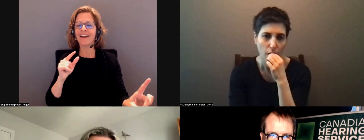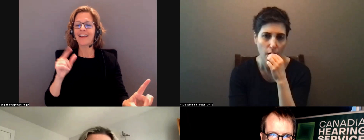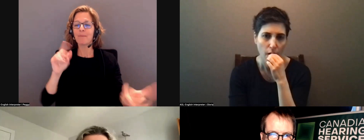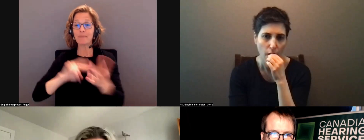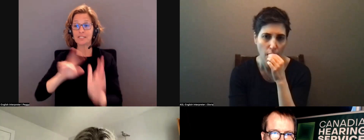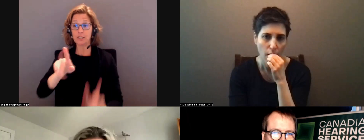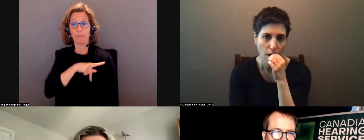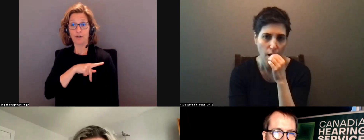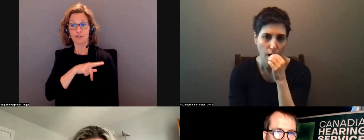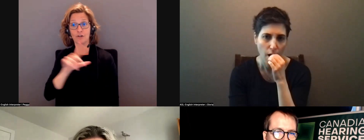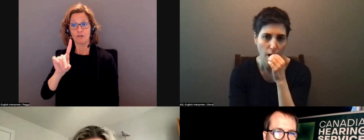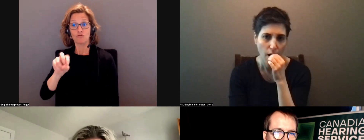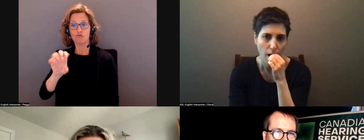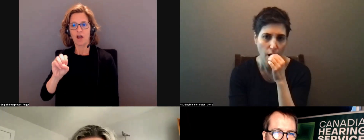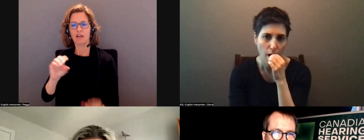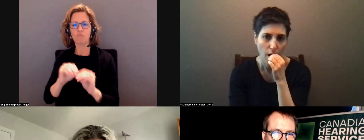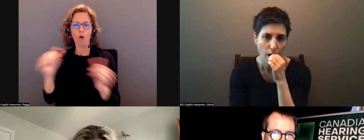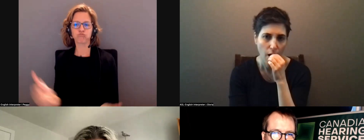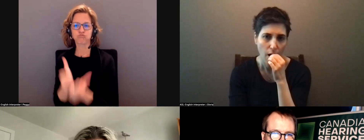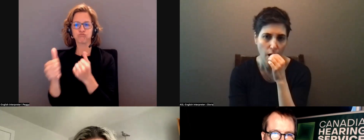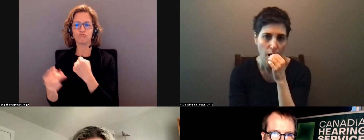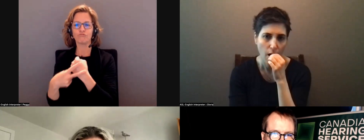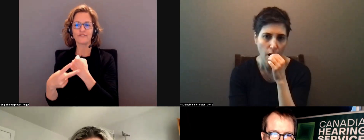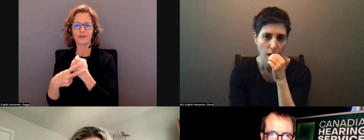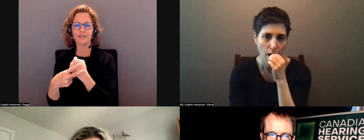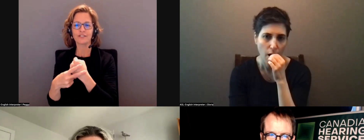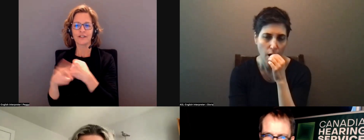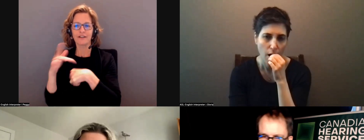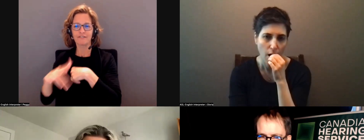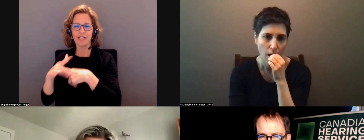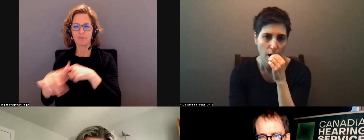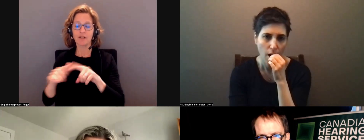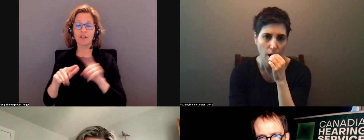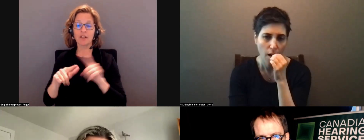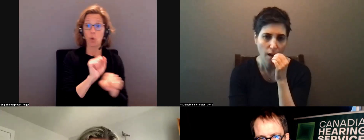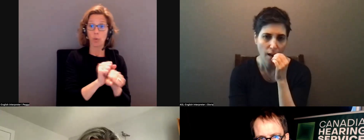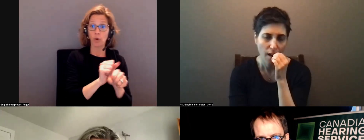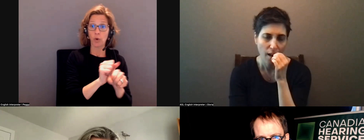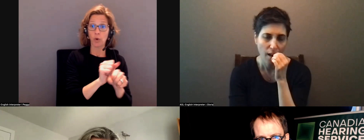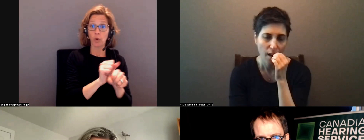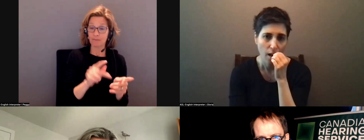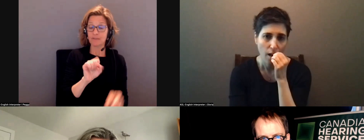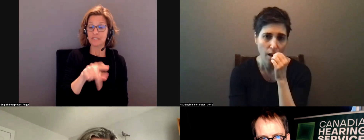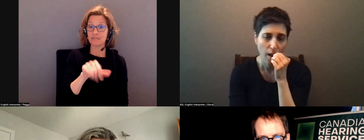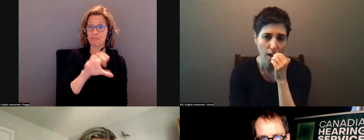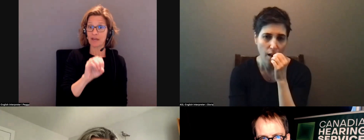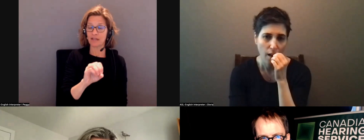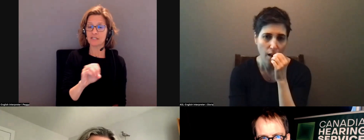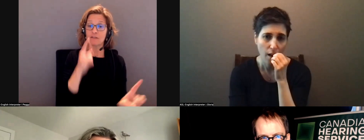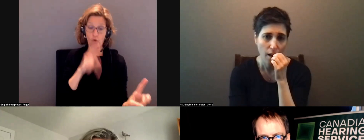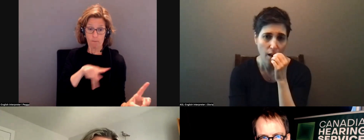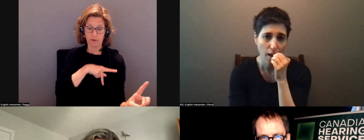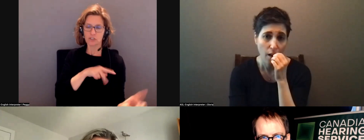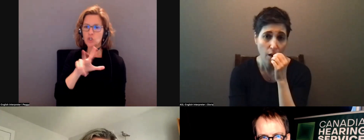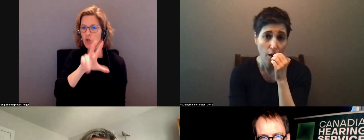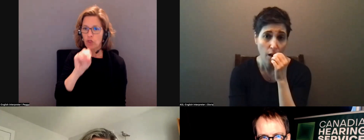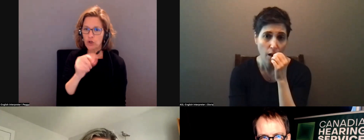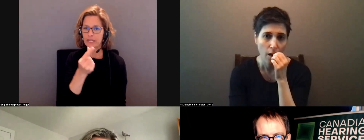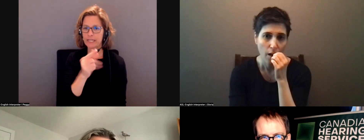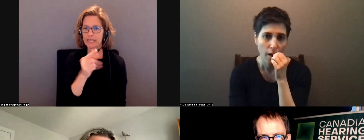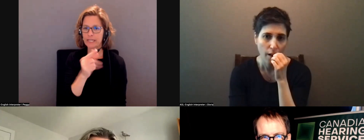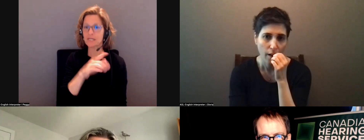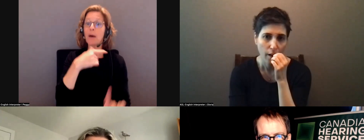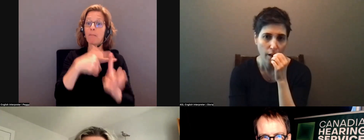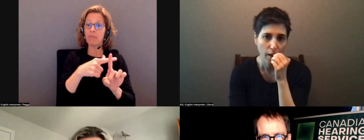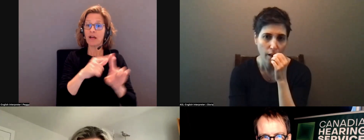well. And in the Google Workspace accounts, you get 30 gigabytes even for your personal content besides the shared drive.